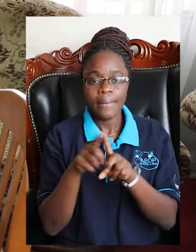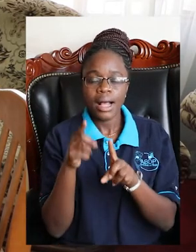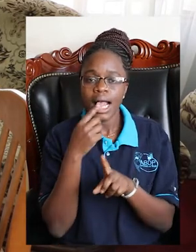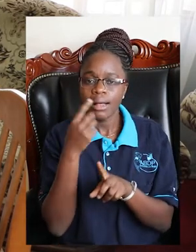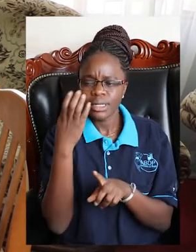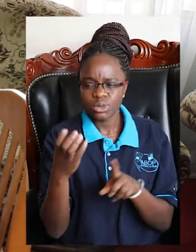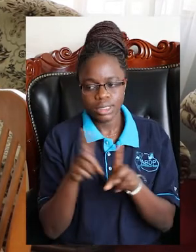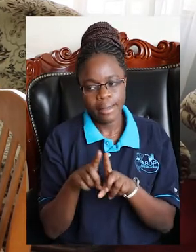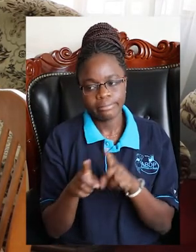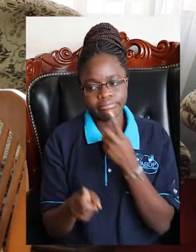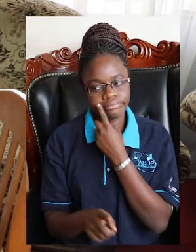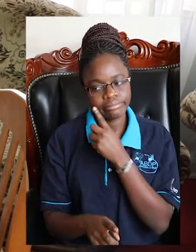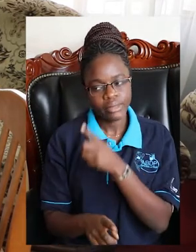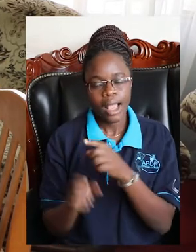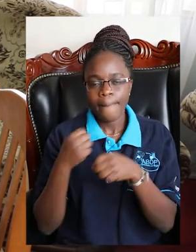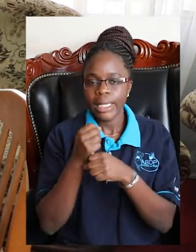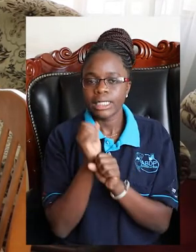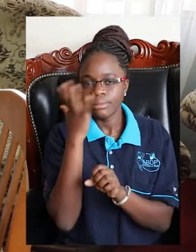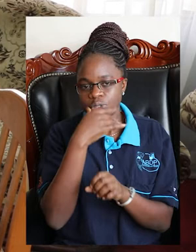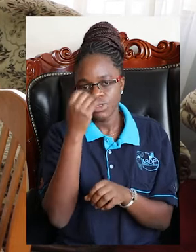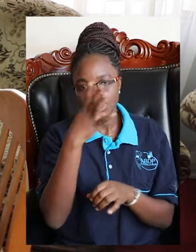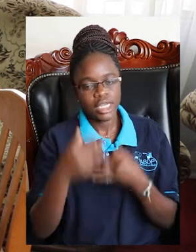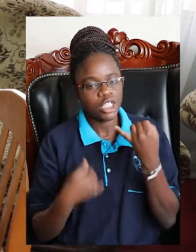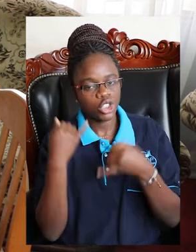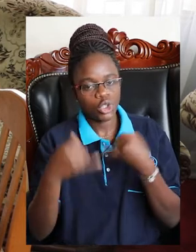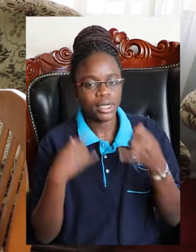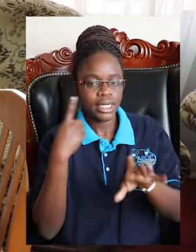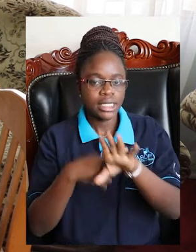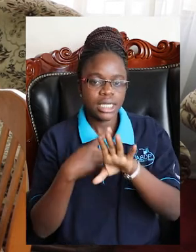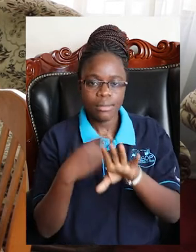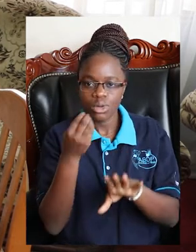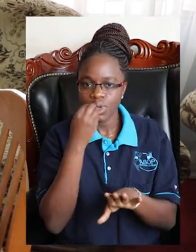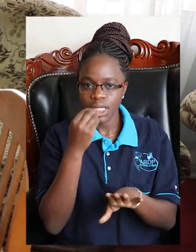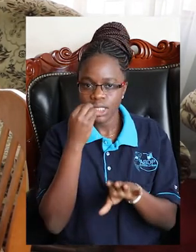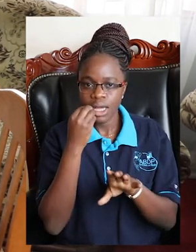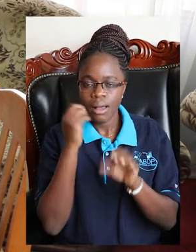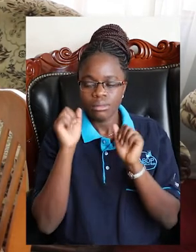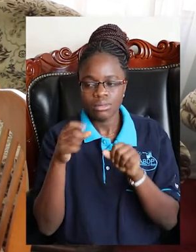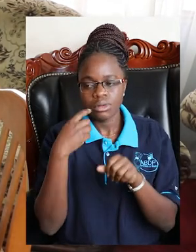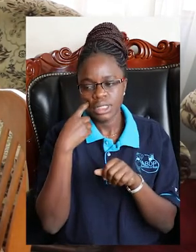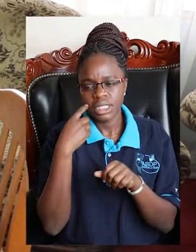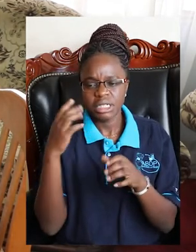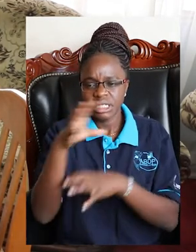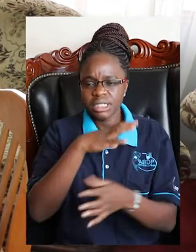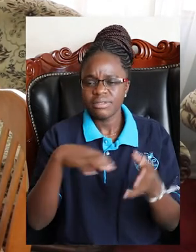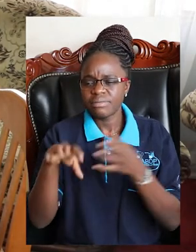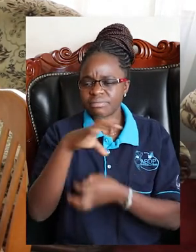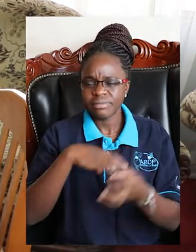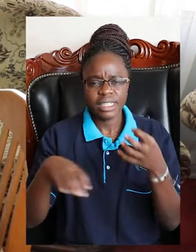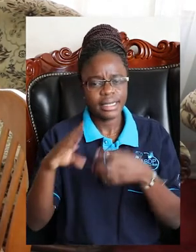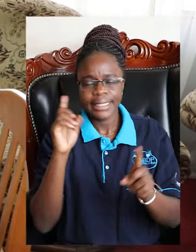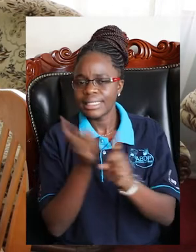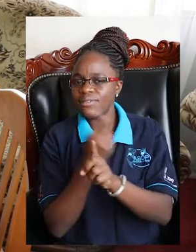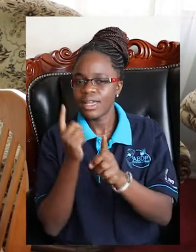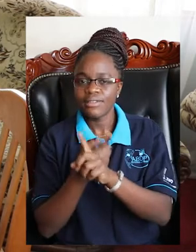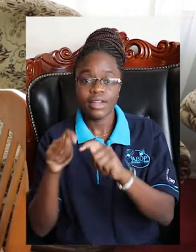the tomatoes will increase on the variety that you are eating at that sitting. You will see that you are eating variety. Like